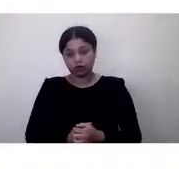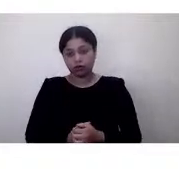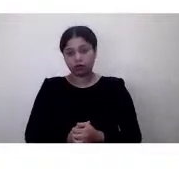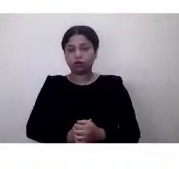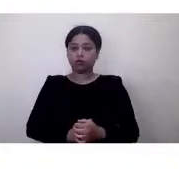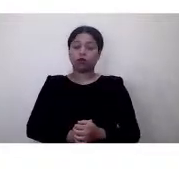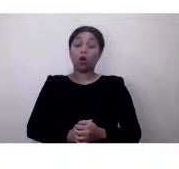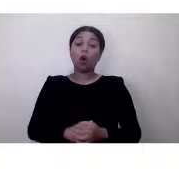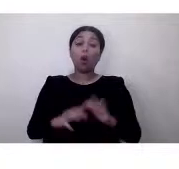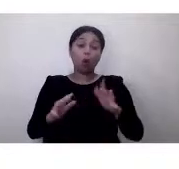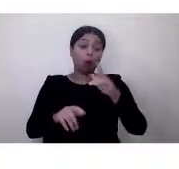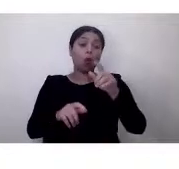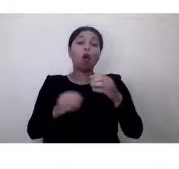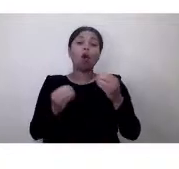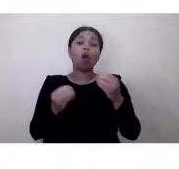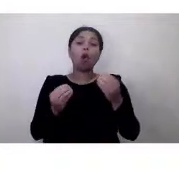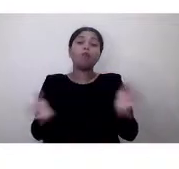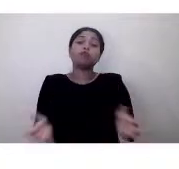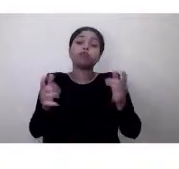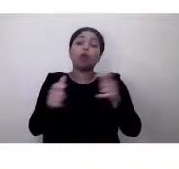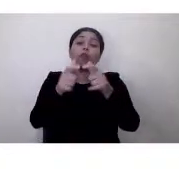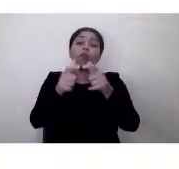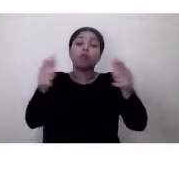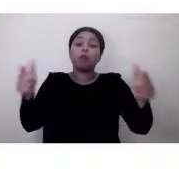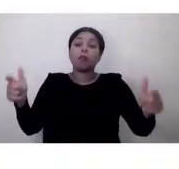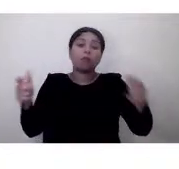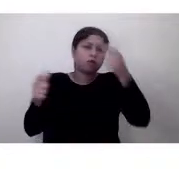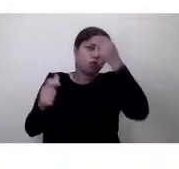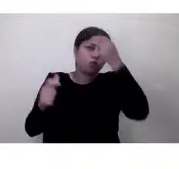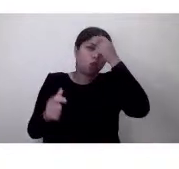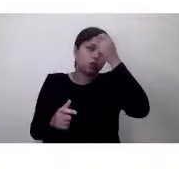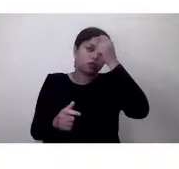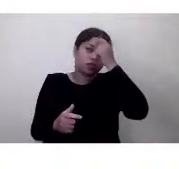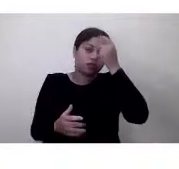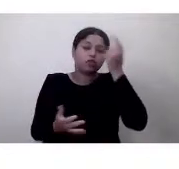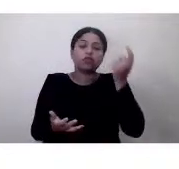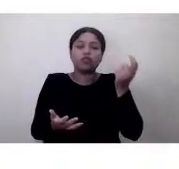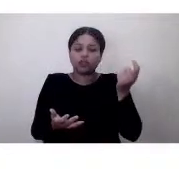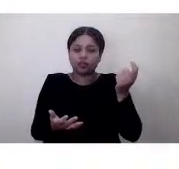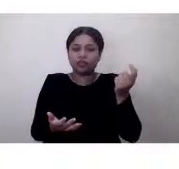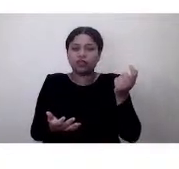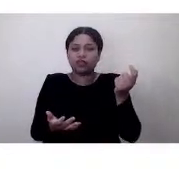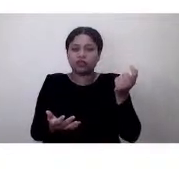change through the context of holidays or technology, and so on.